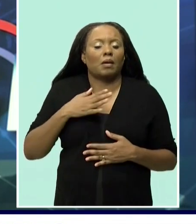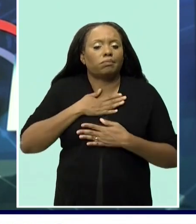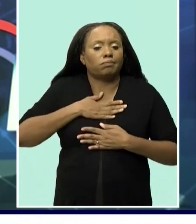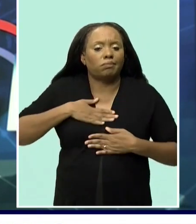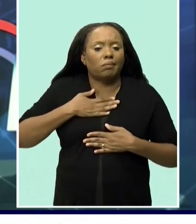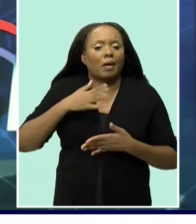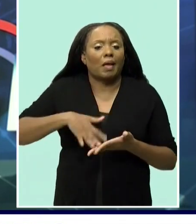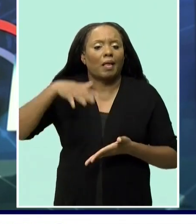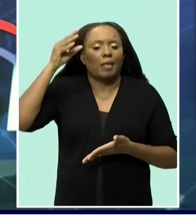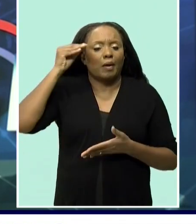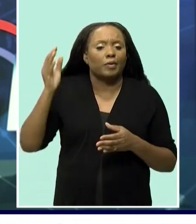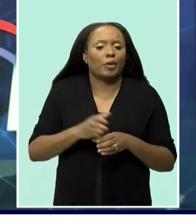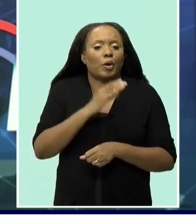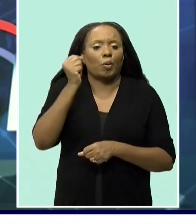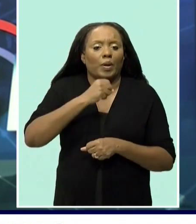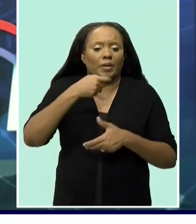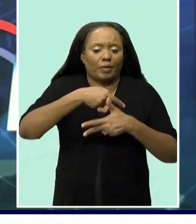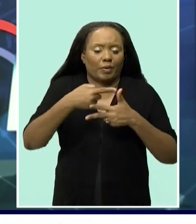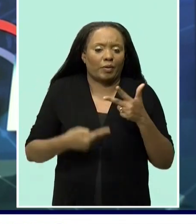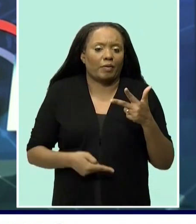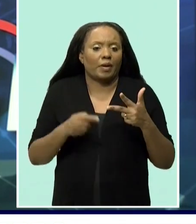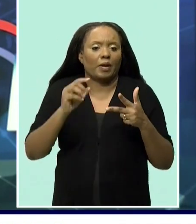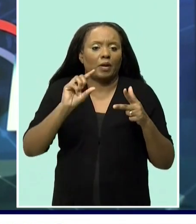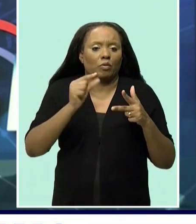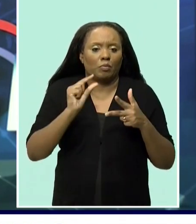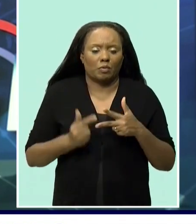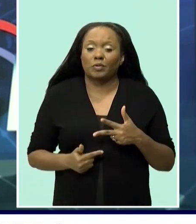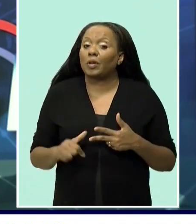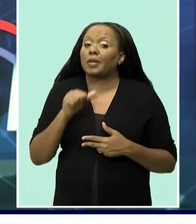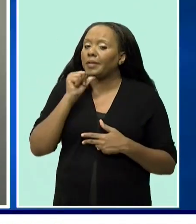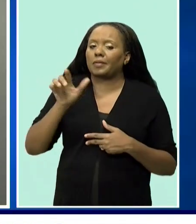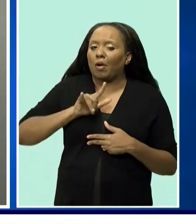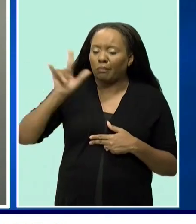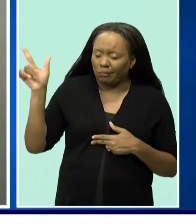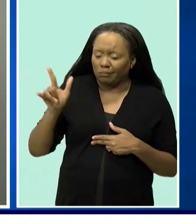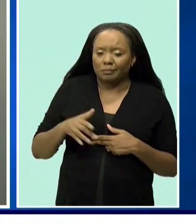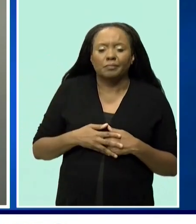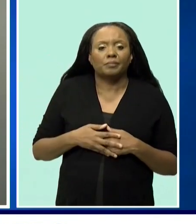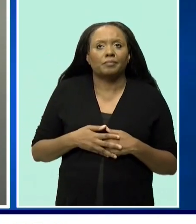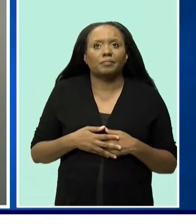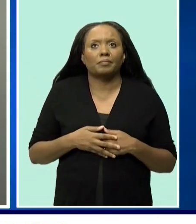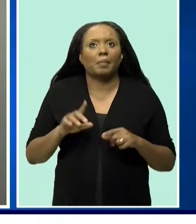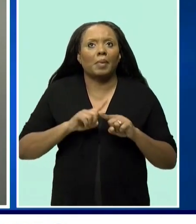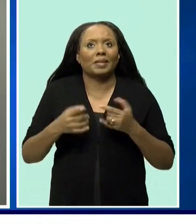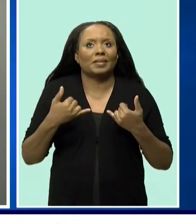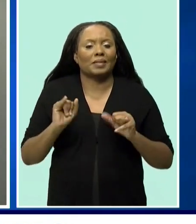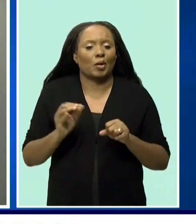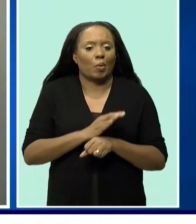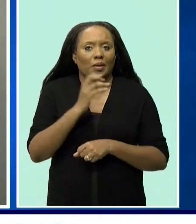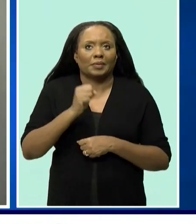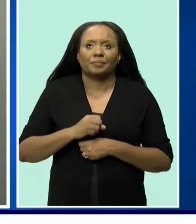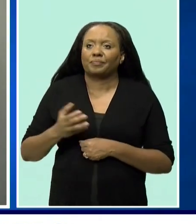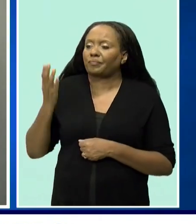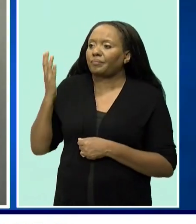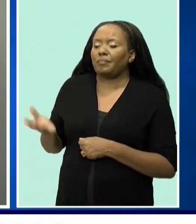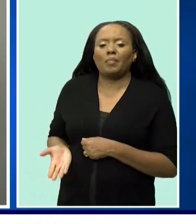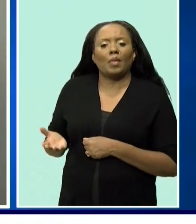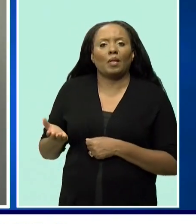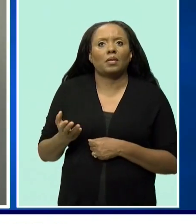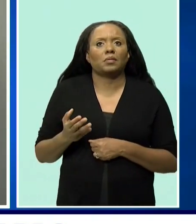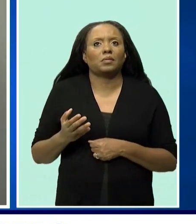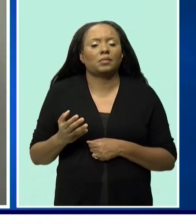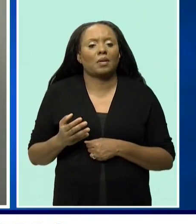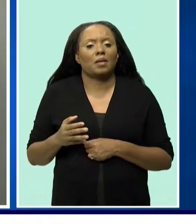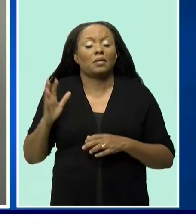pleasure to have learned they were winners in the 3 categories. When you think of the fact that out of